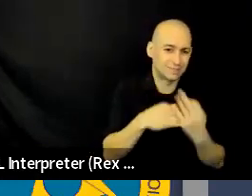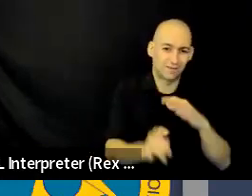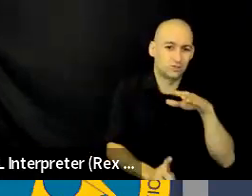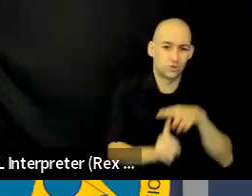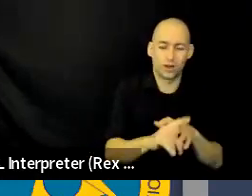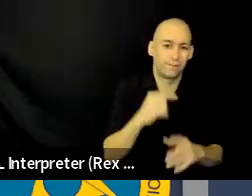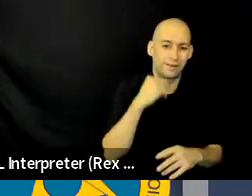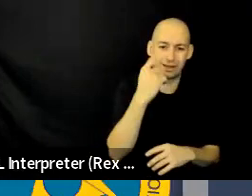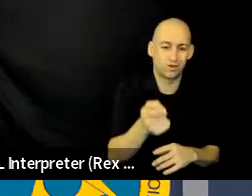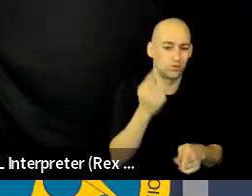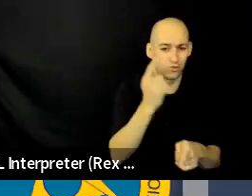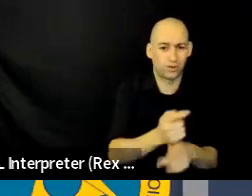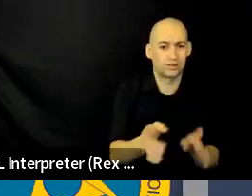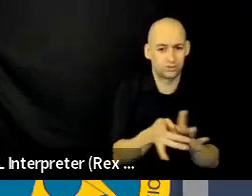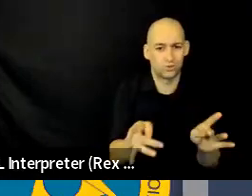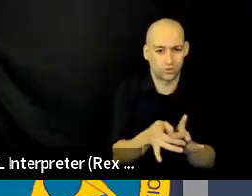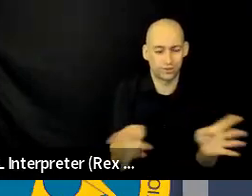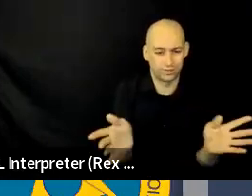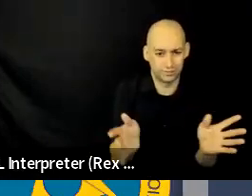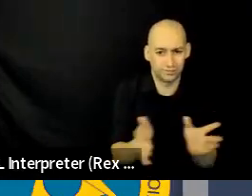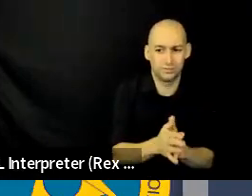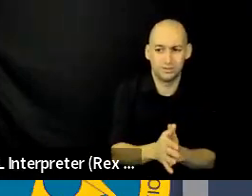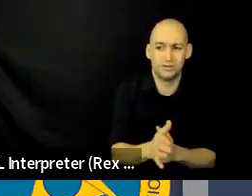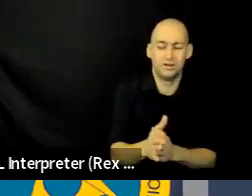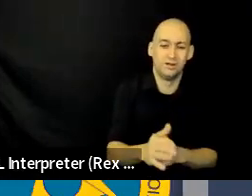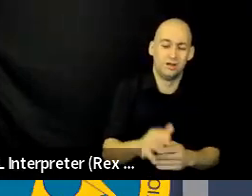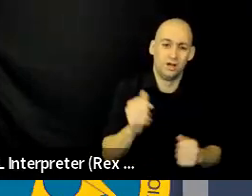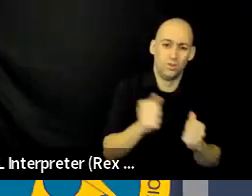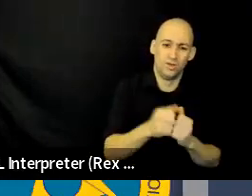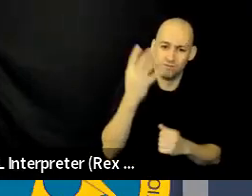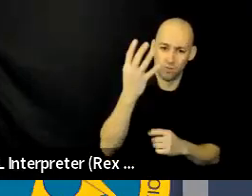right story when we get here. So in terms of the 4 findings,